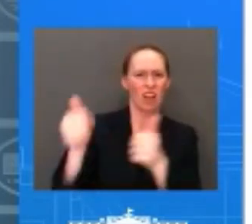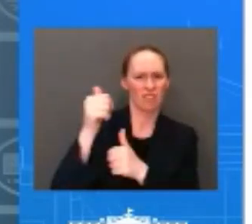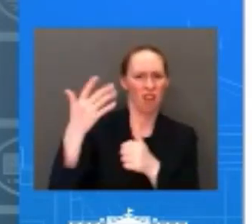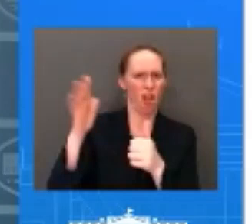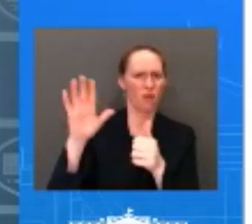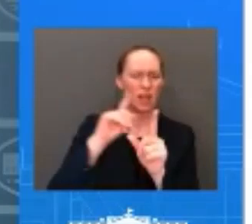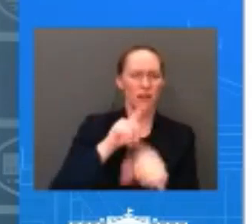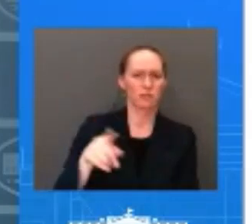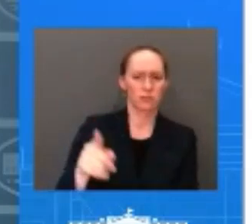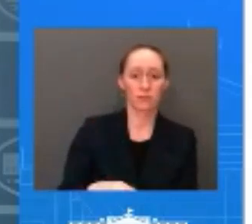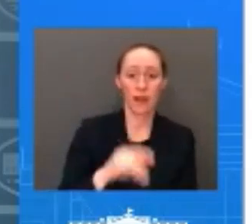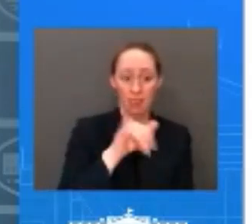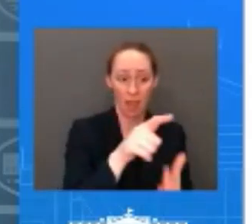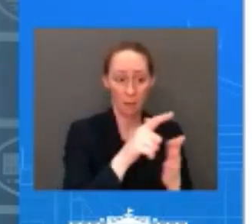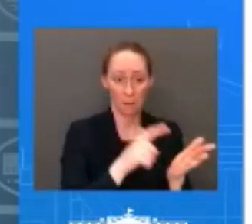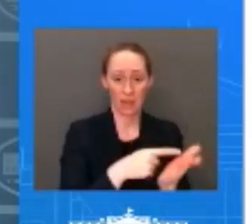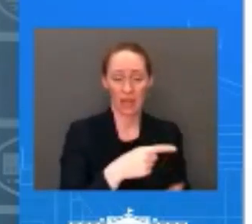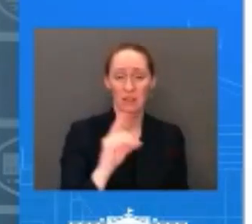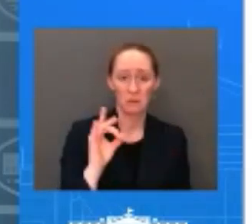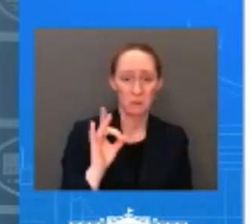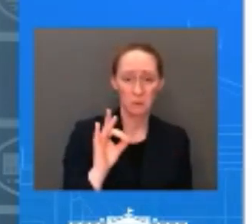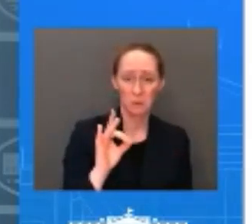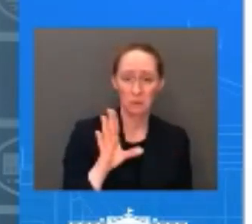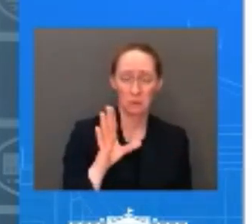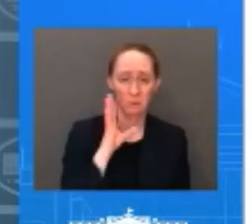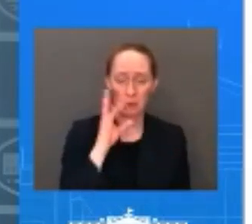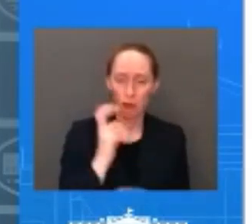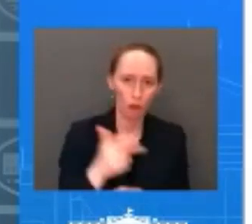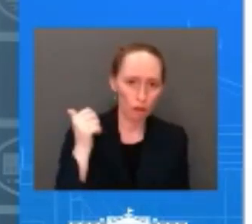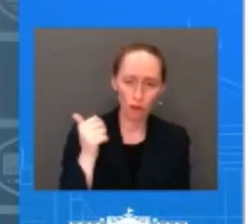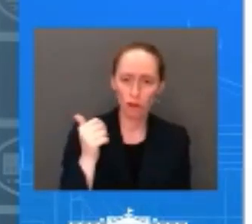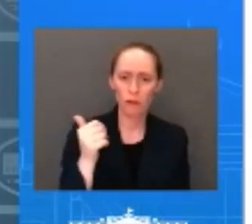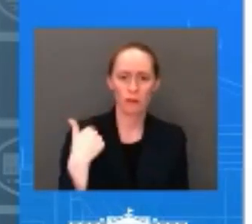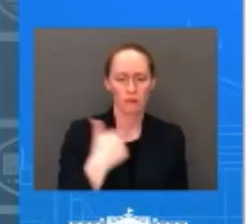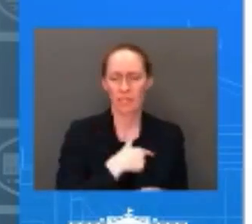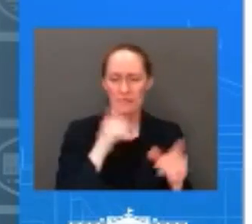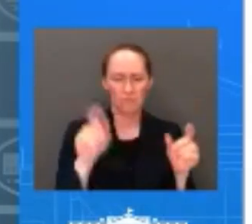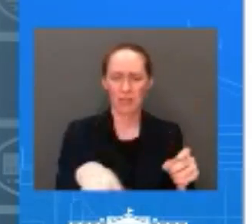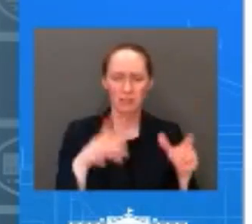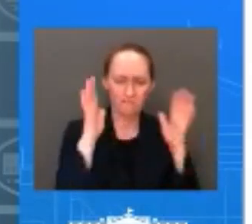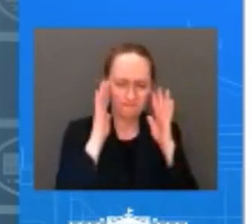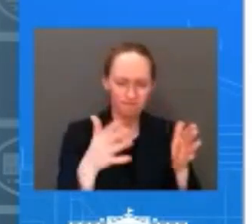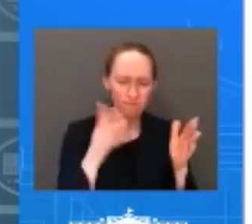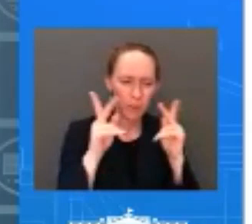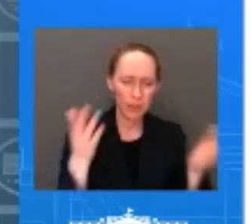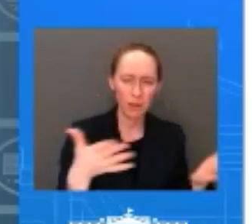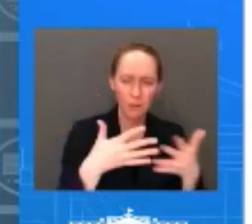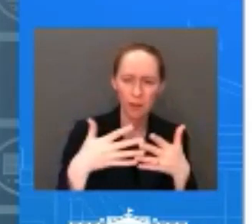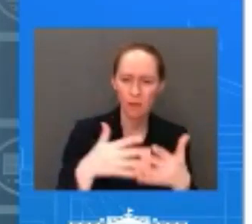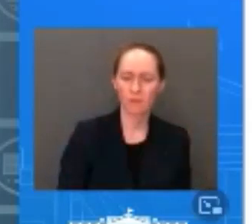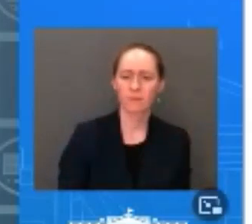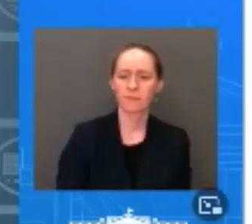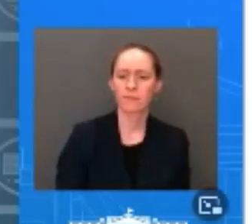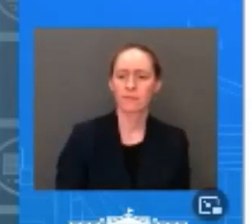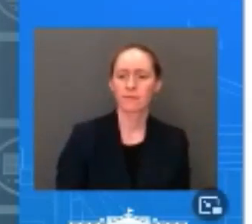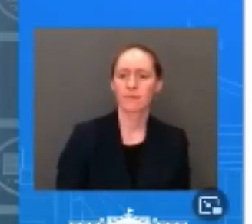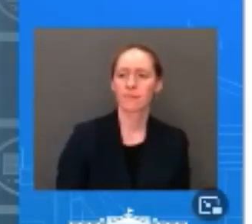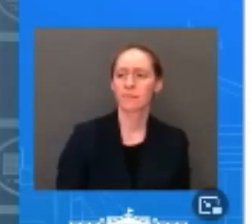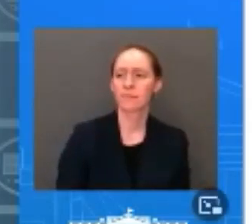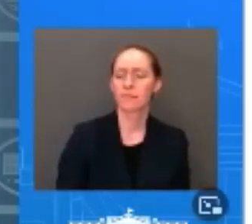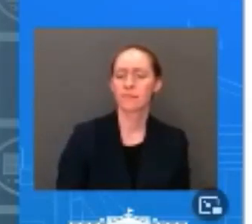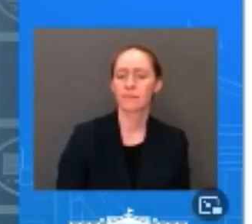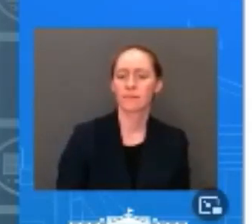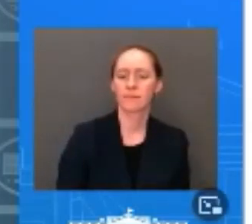that would lower costs for American families, not raise them. So I'm just going to leave it there. Okay. I'm going to finish. Just two quick ones. One, I know the